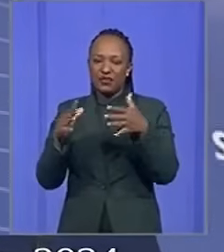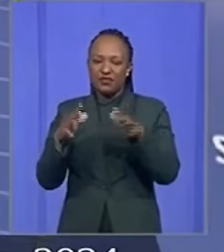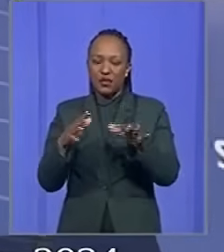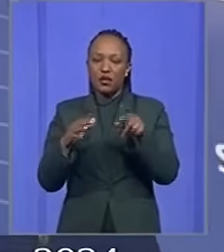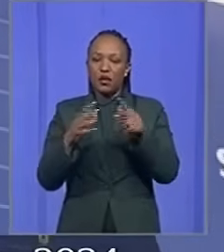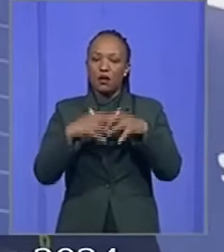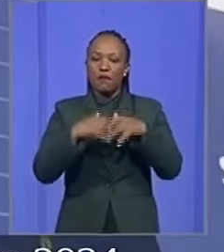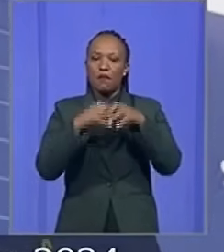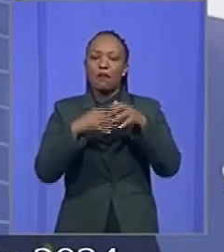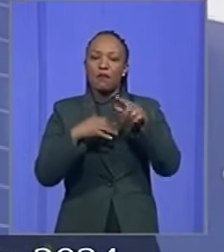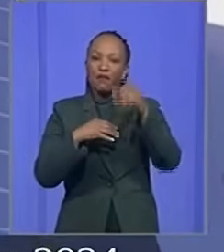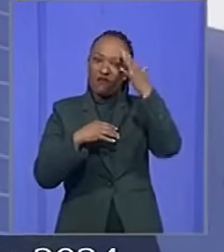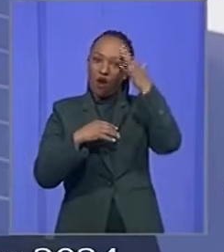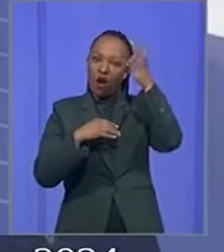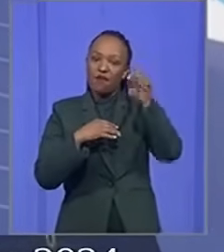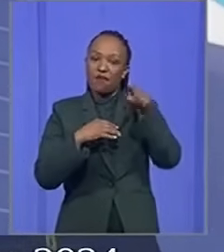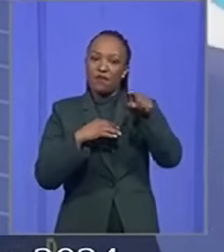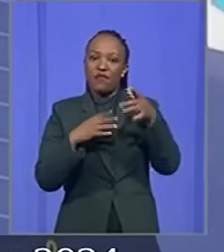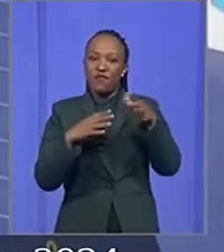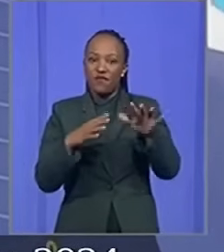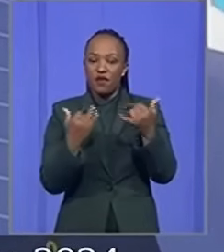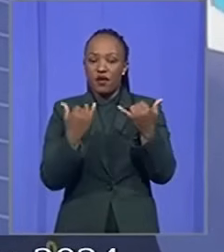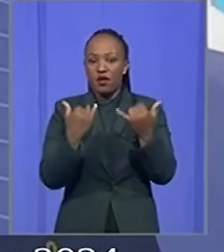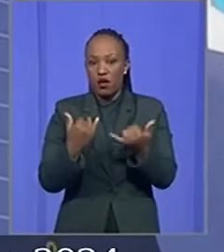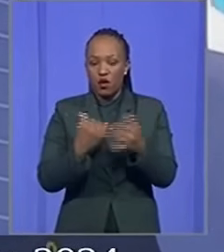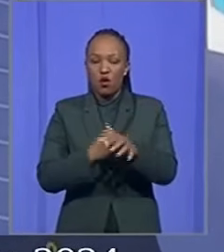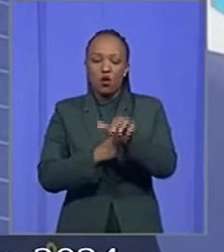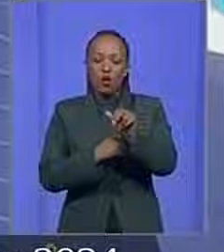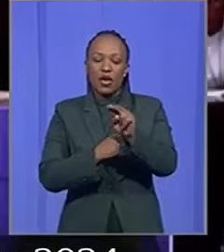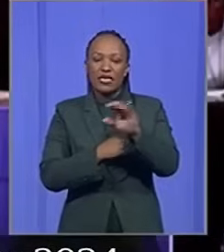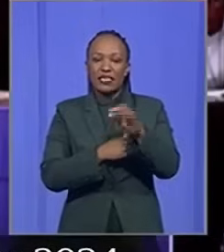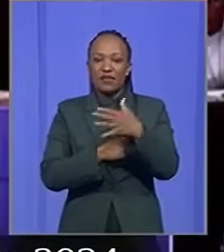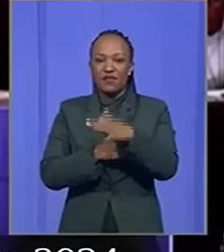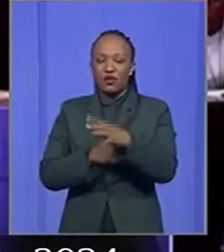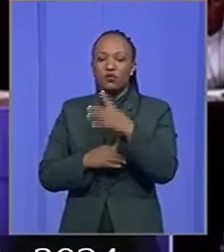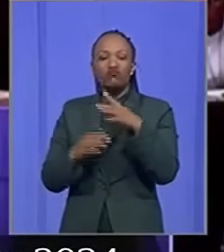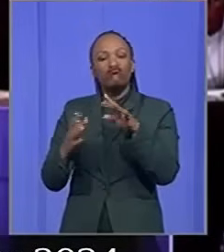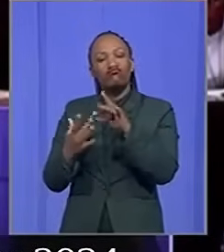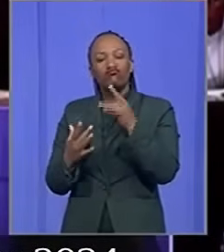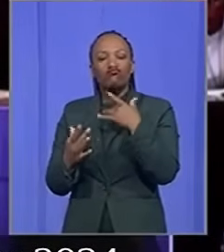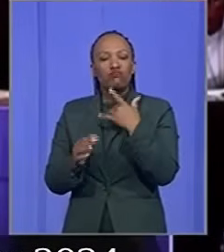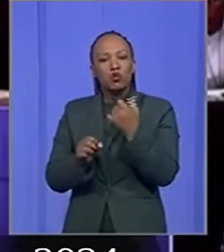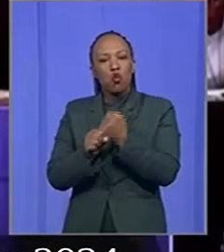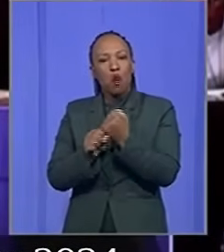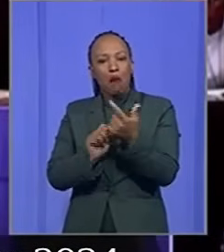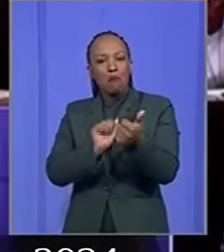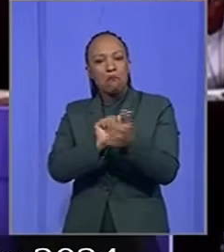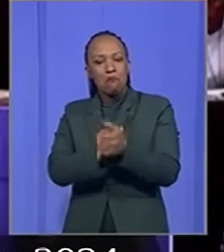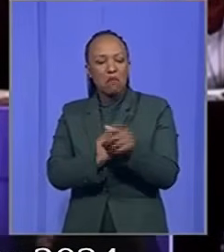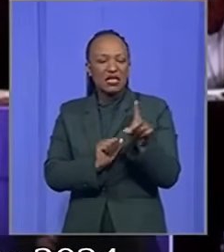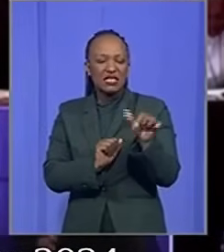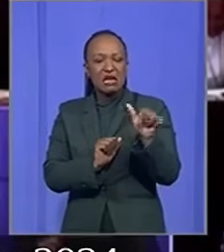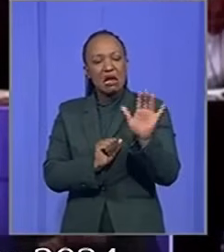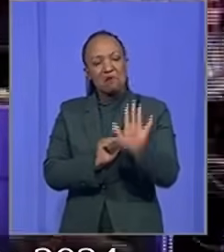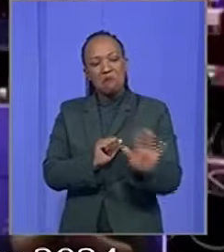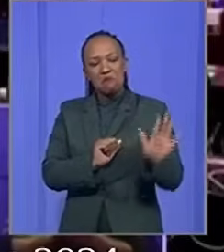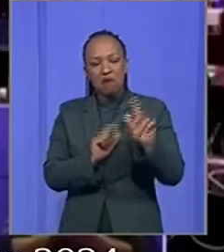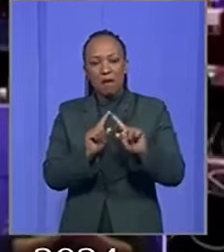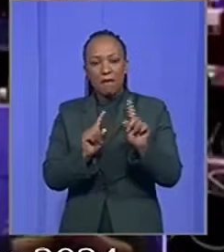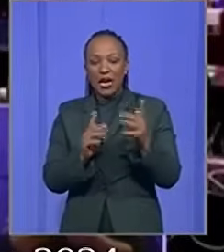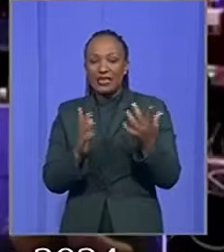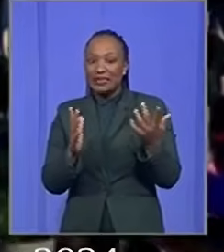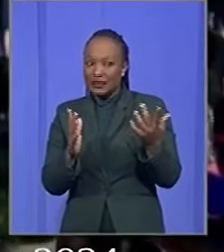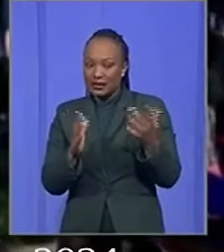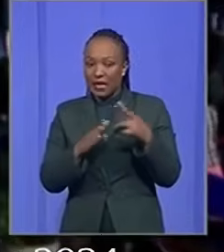mmuso wa kopanelo. Ba bang ba lepa ha ANC e ka nna ya kgetha ho sebetsa le DA empa sena se tla ba le ditlamorao